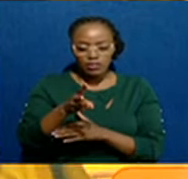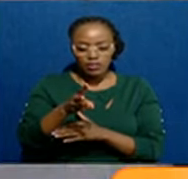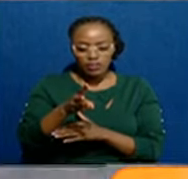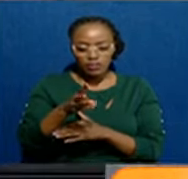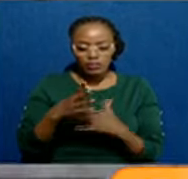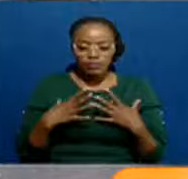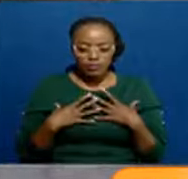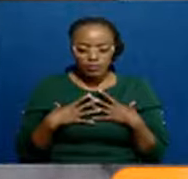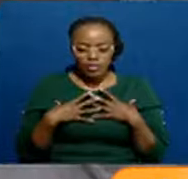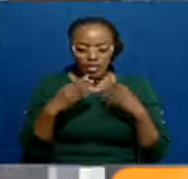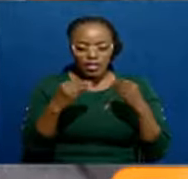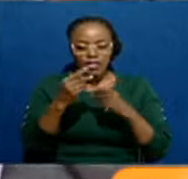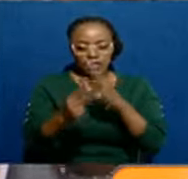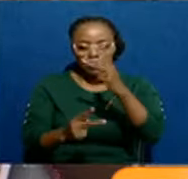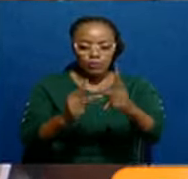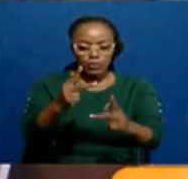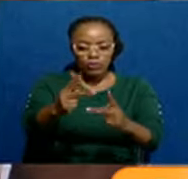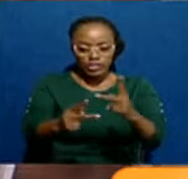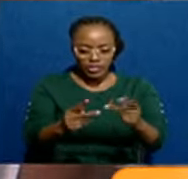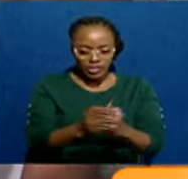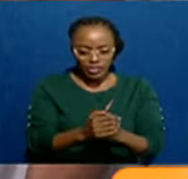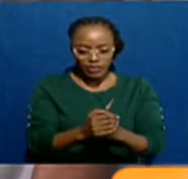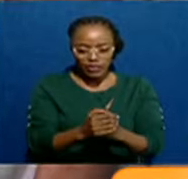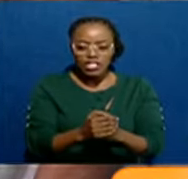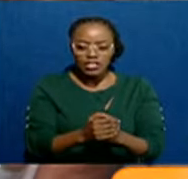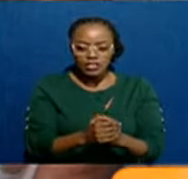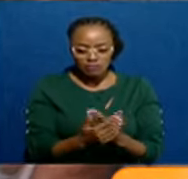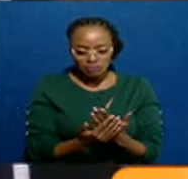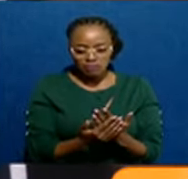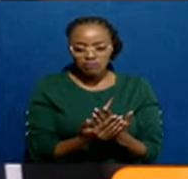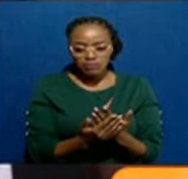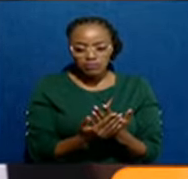healing through this process. It takes effort,